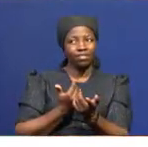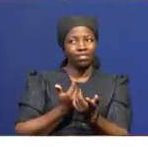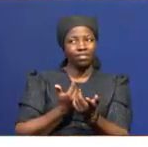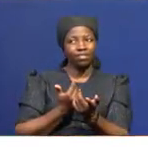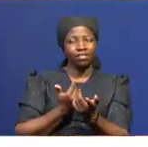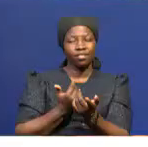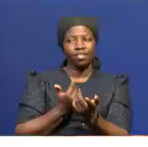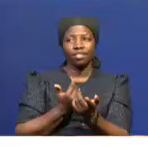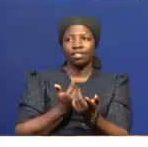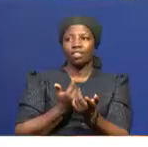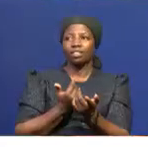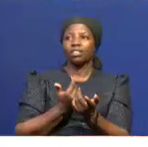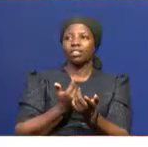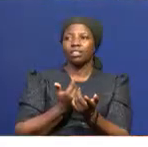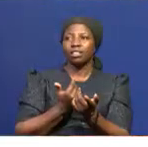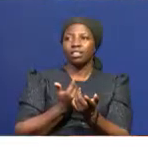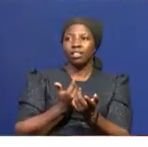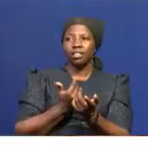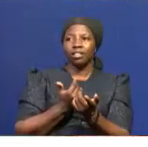Yes.